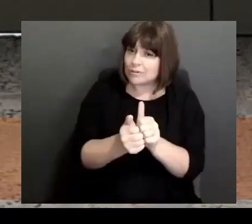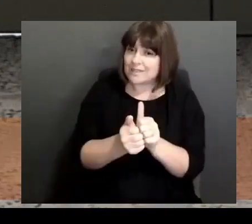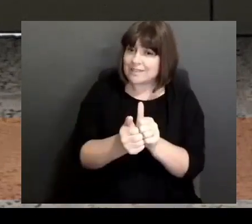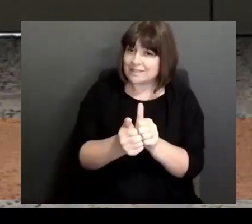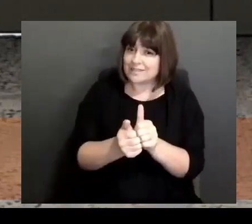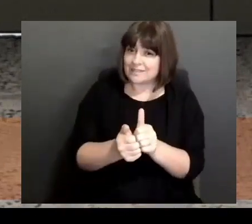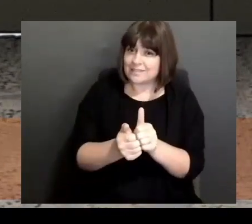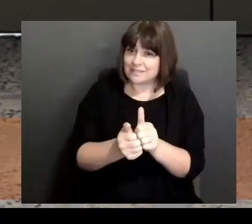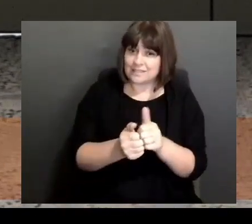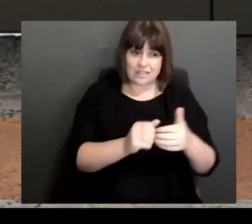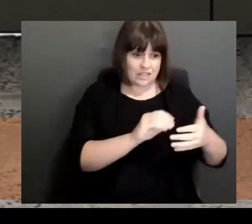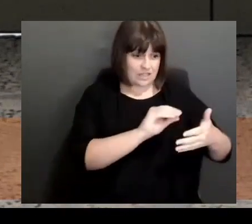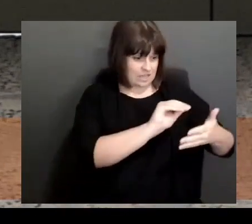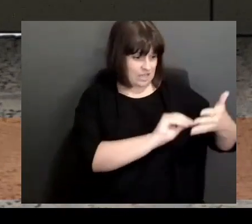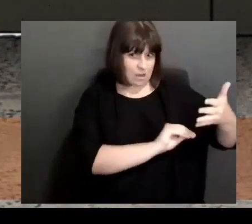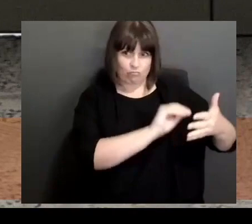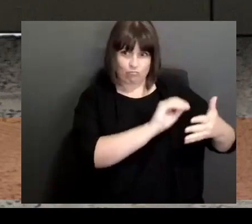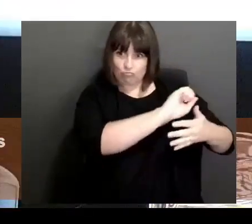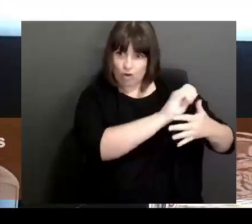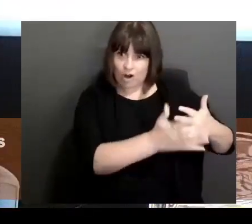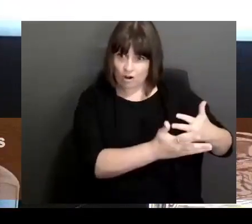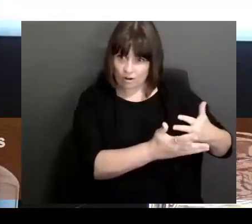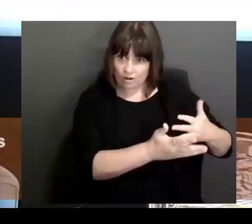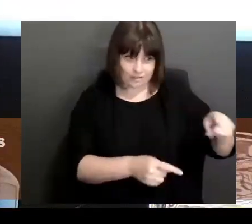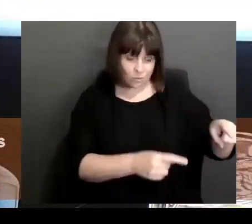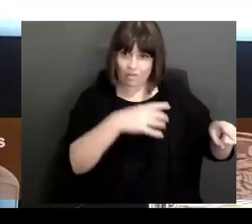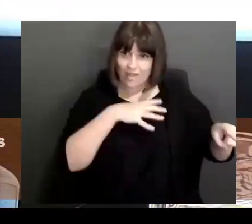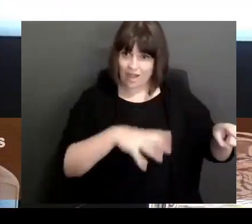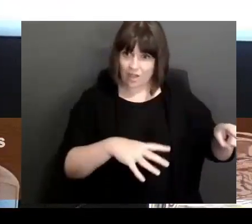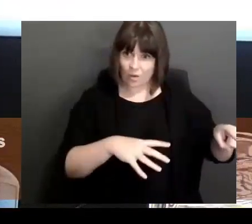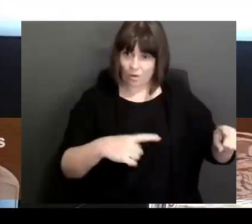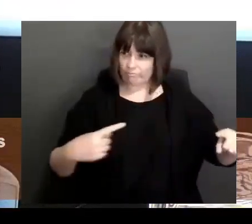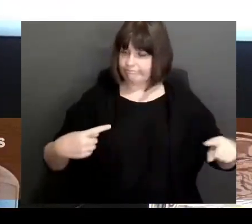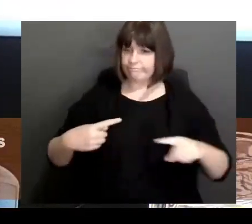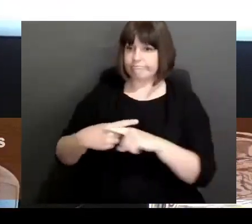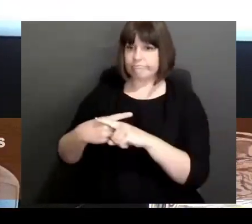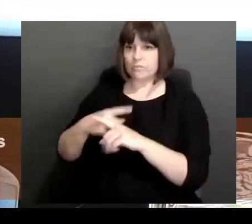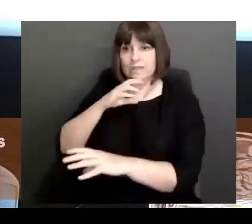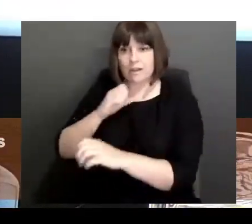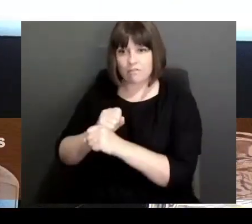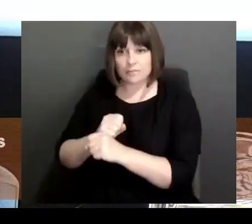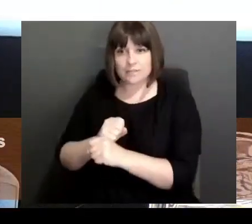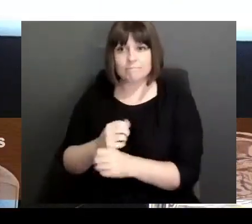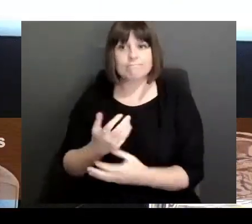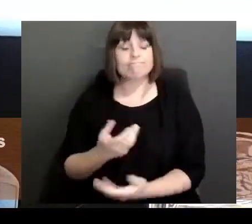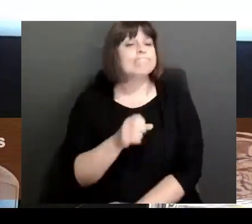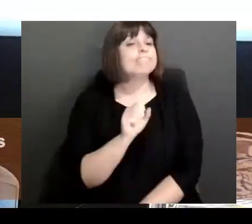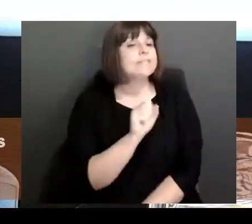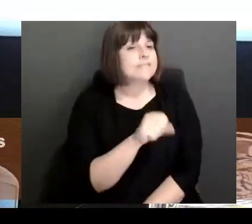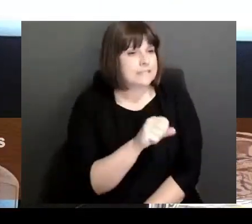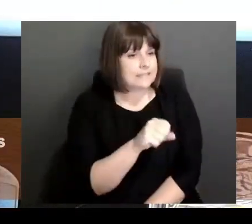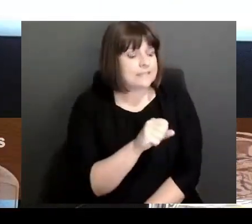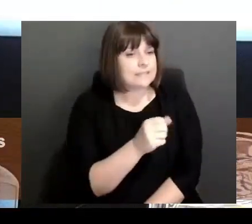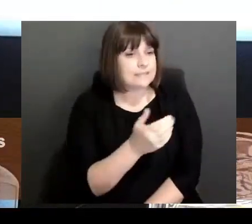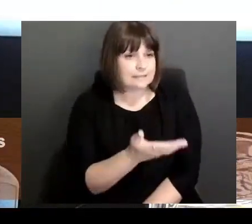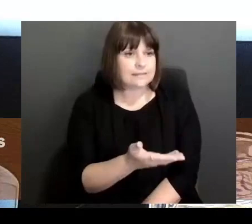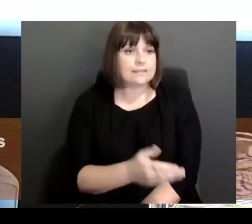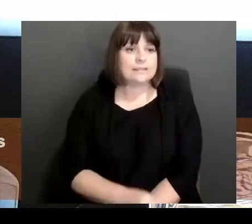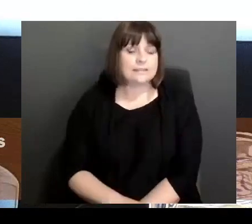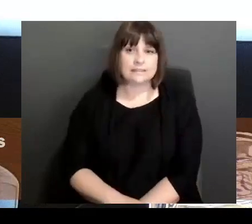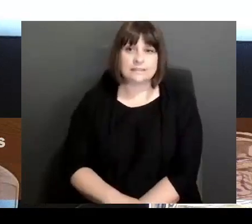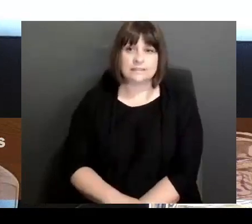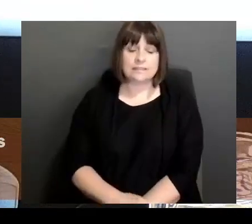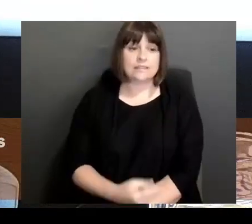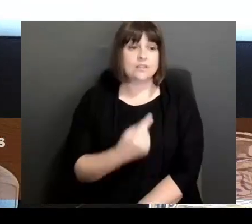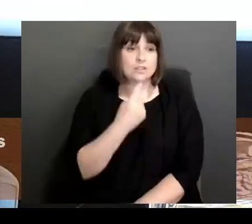conflict with DECA priorities? Yes. Papangali Mamanupu is a